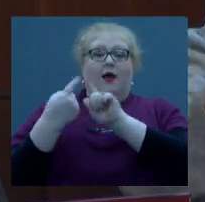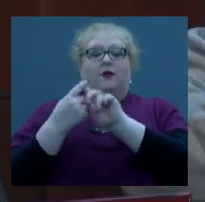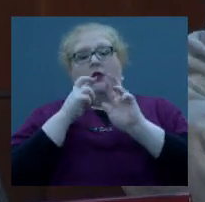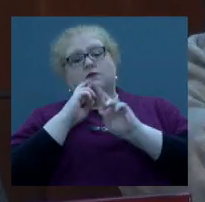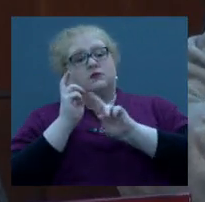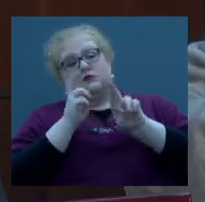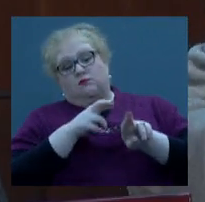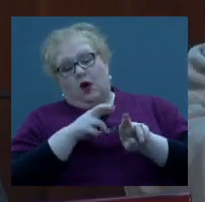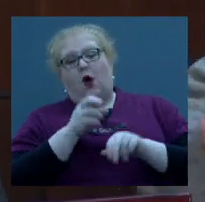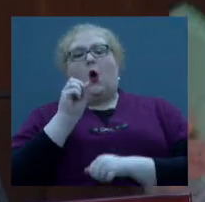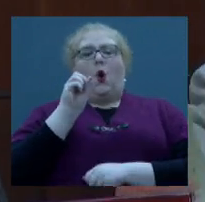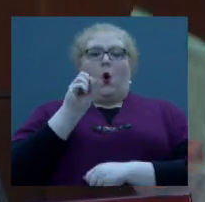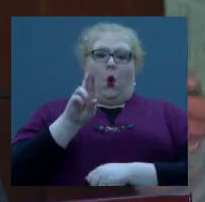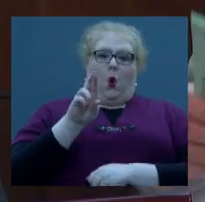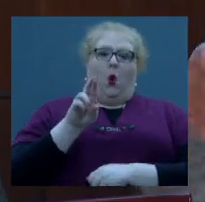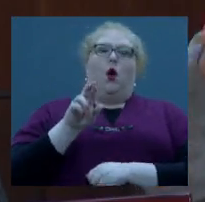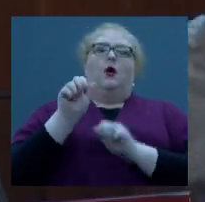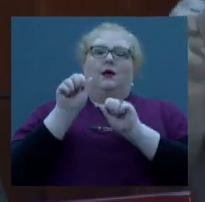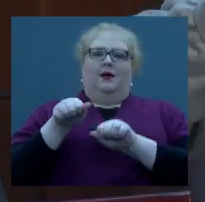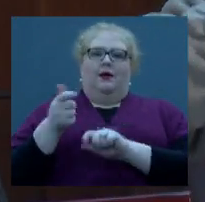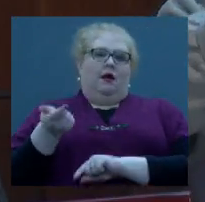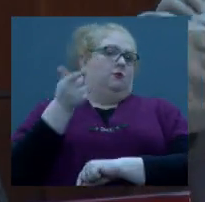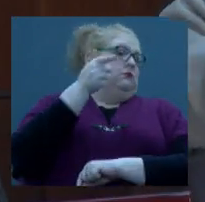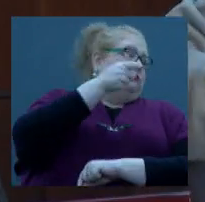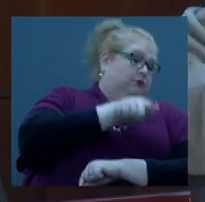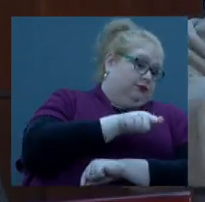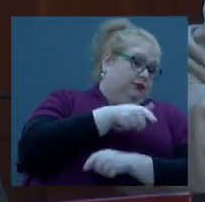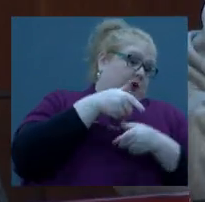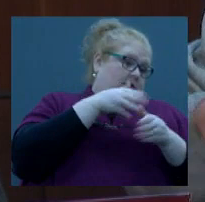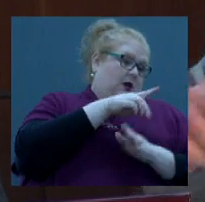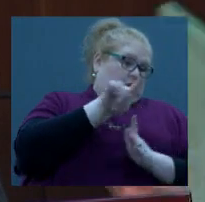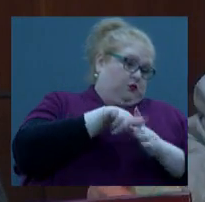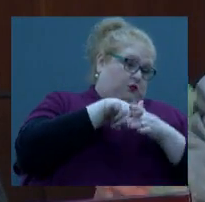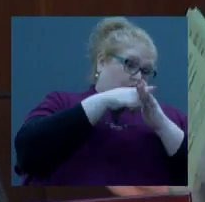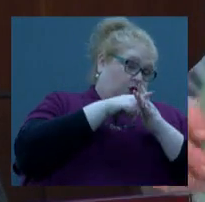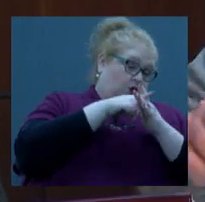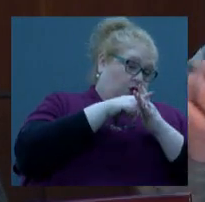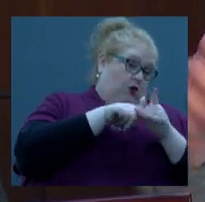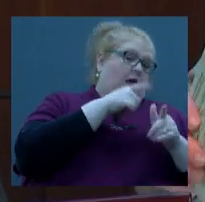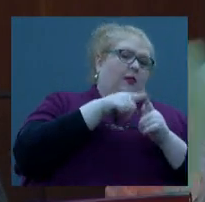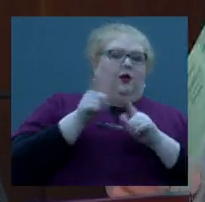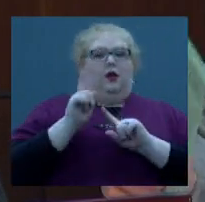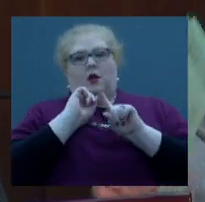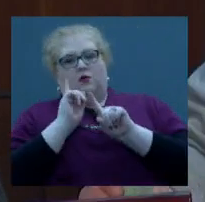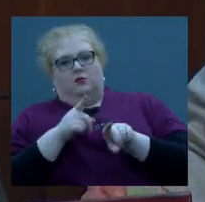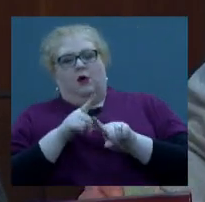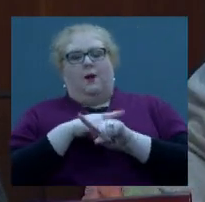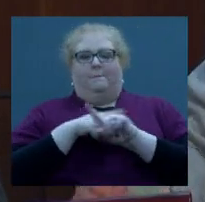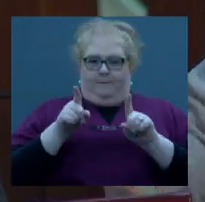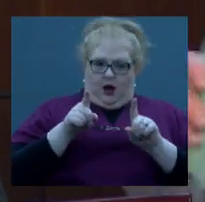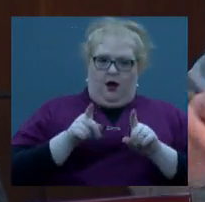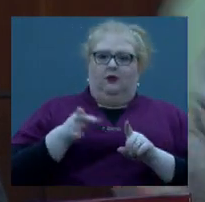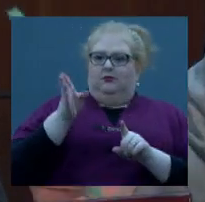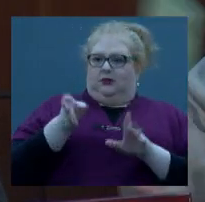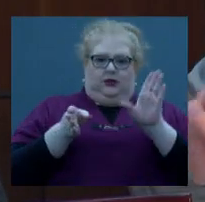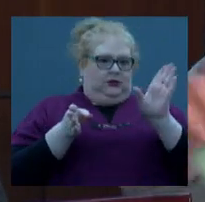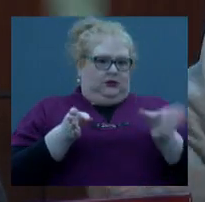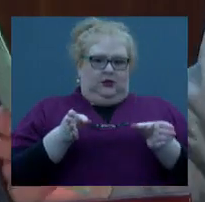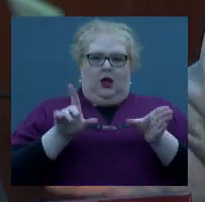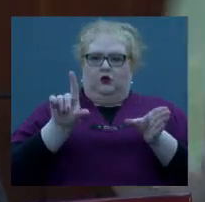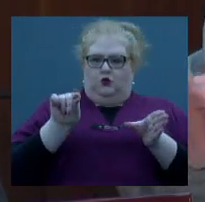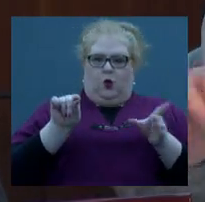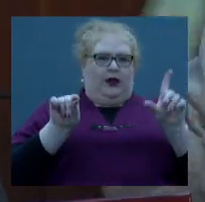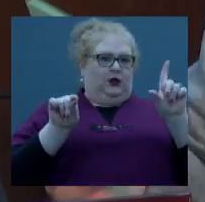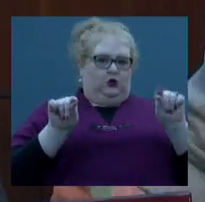or he can defer to you and respond back later. But each side gets 20 minutes, and then the commission